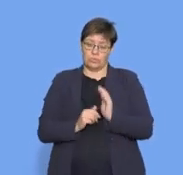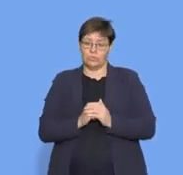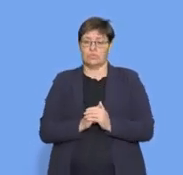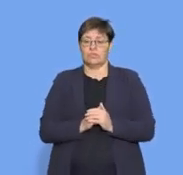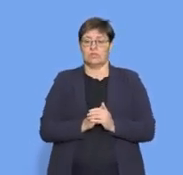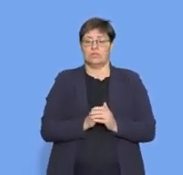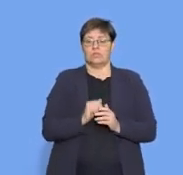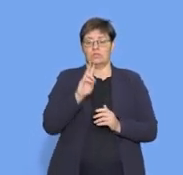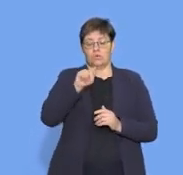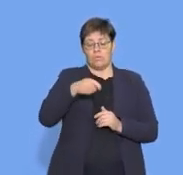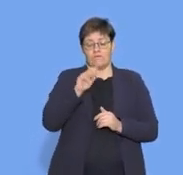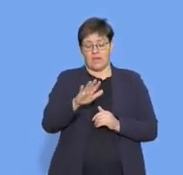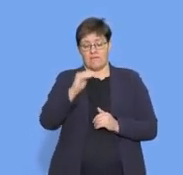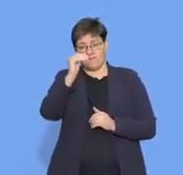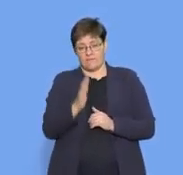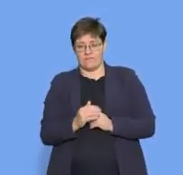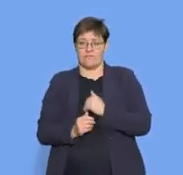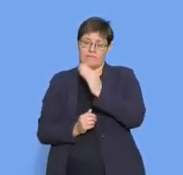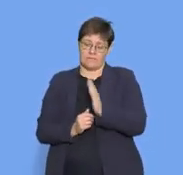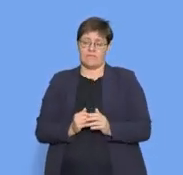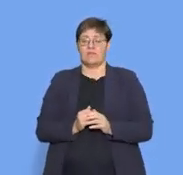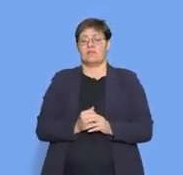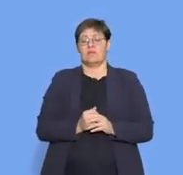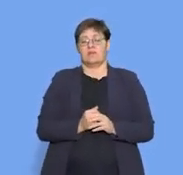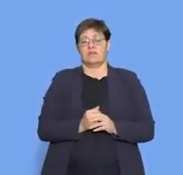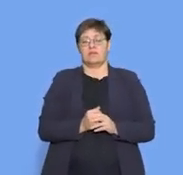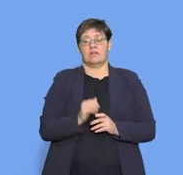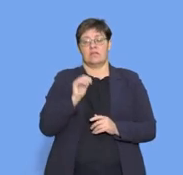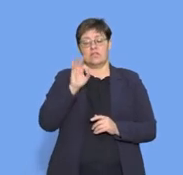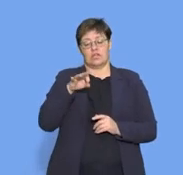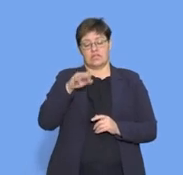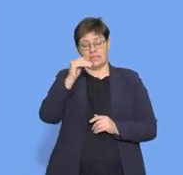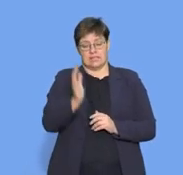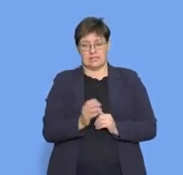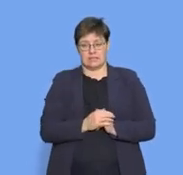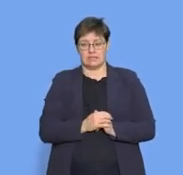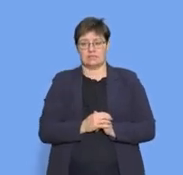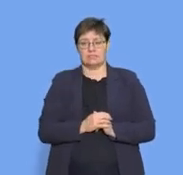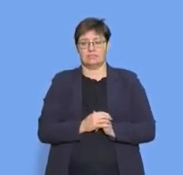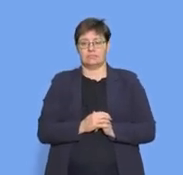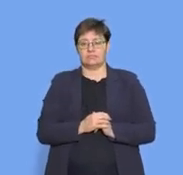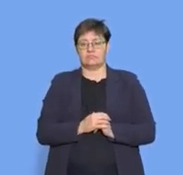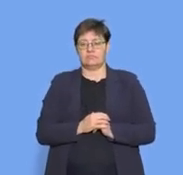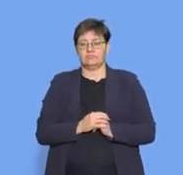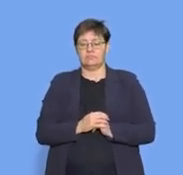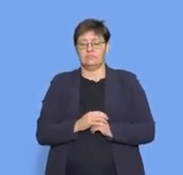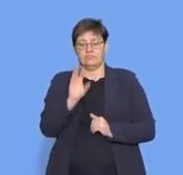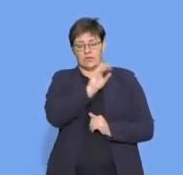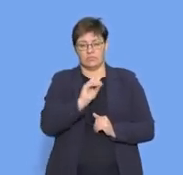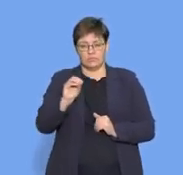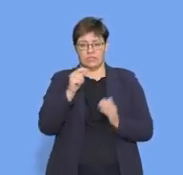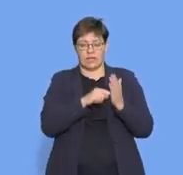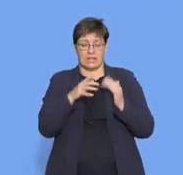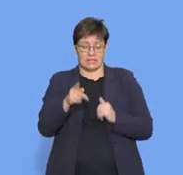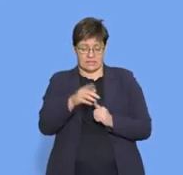plus 2 times breadth, which is 2,5, times height, which is 13.